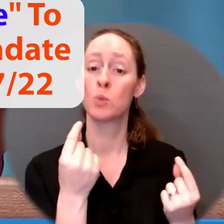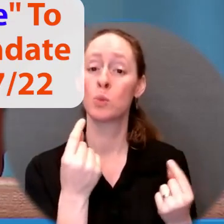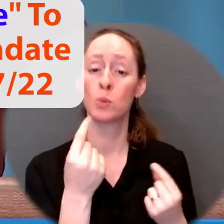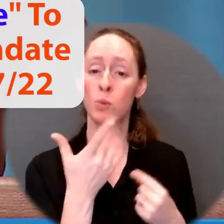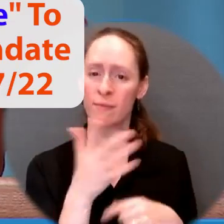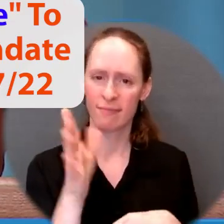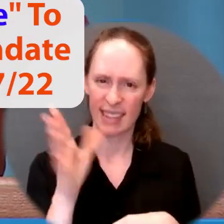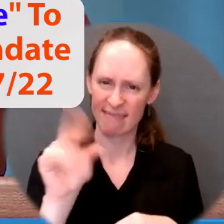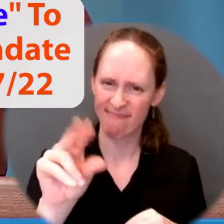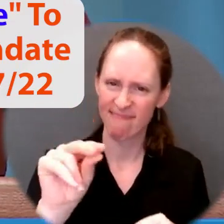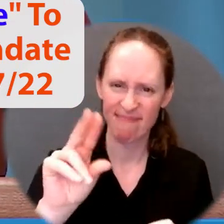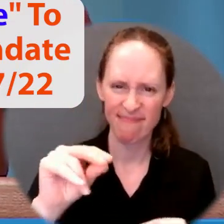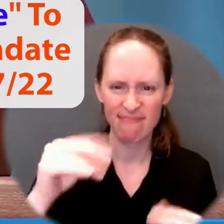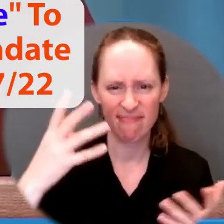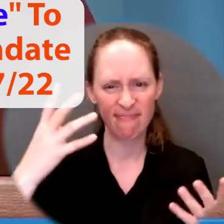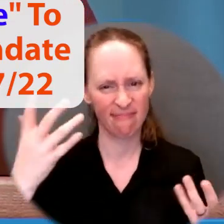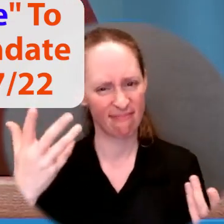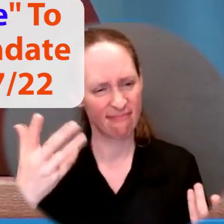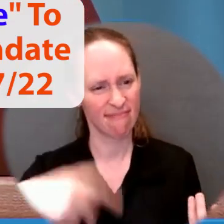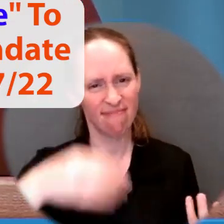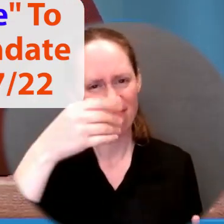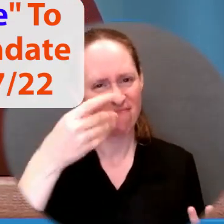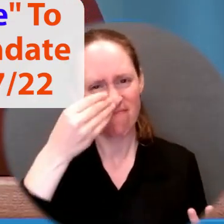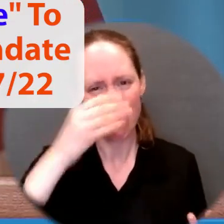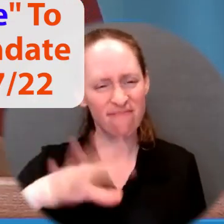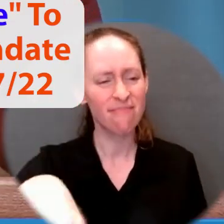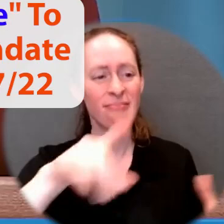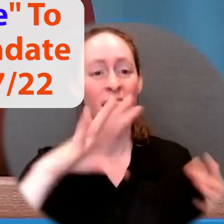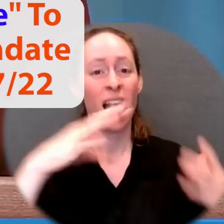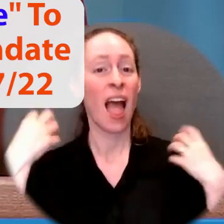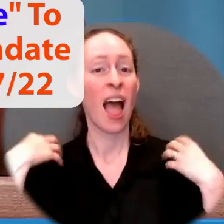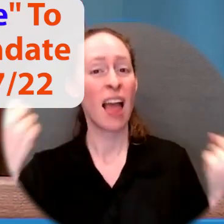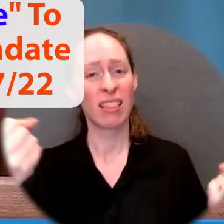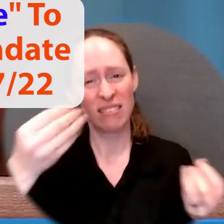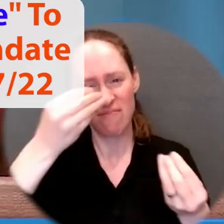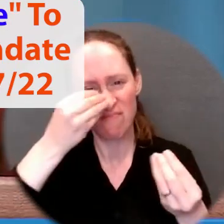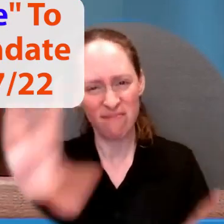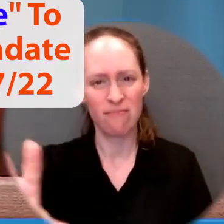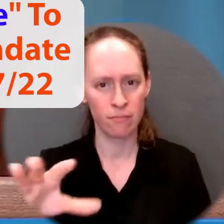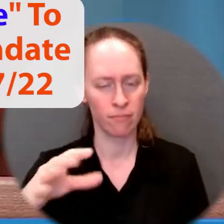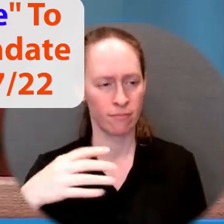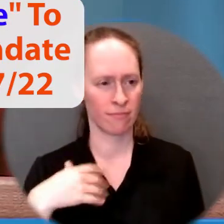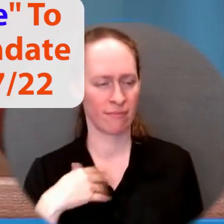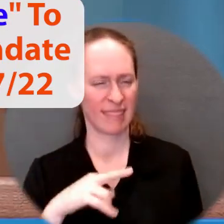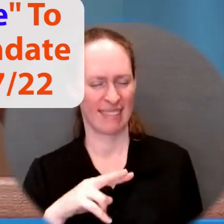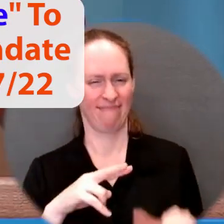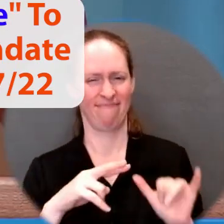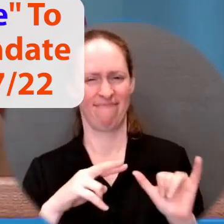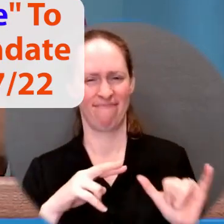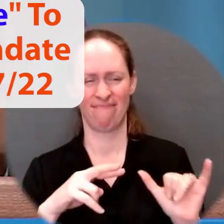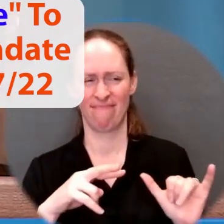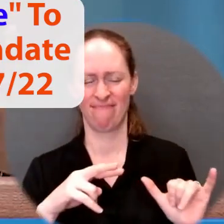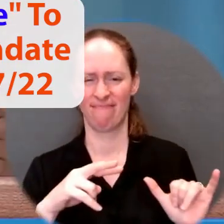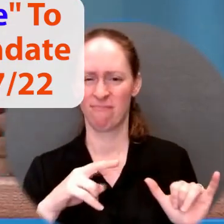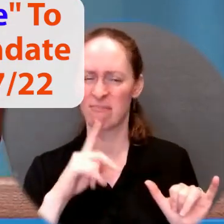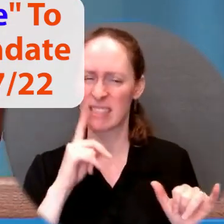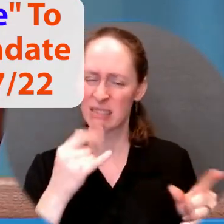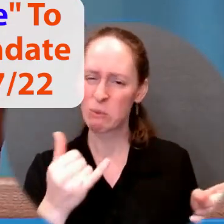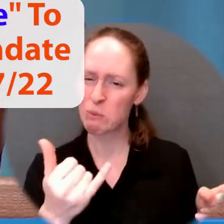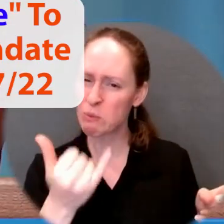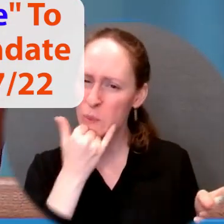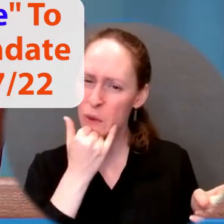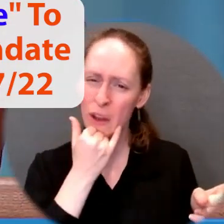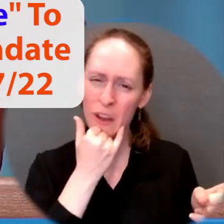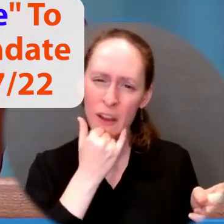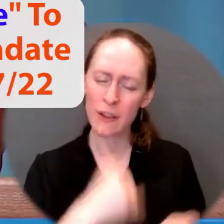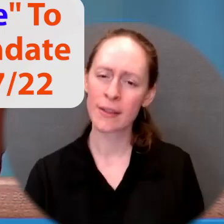of our troops than protecting them. And we believe that it is a mistake. What we saw happen on the NDAA as